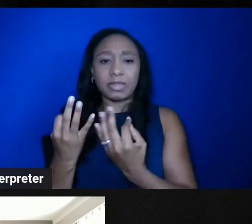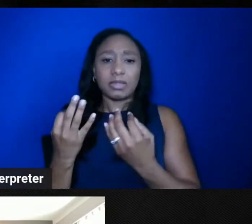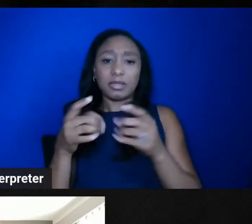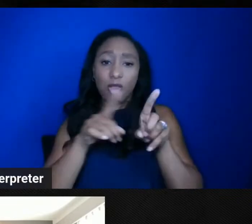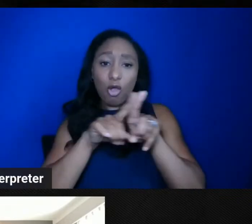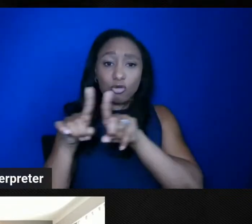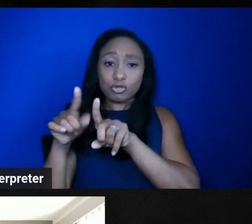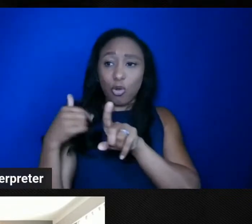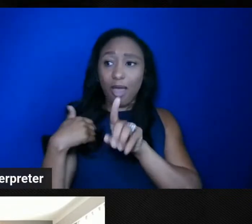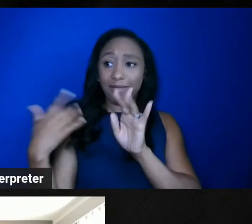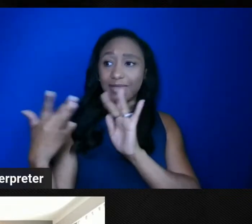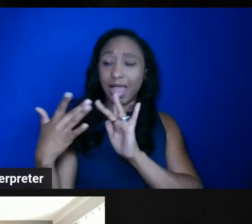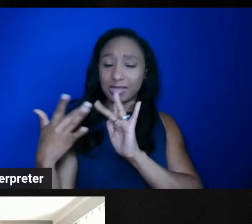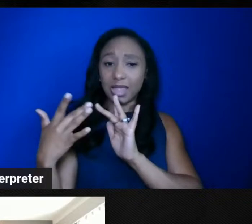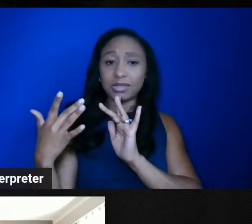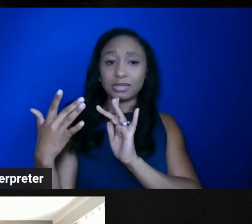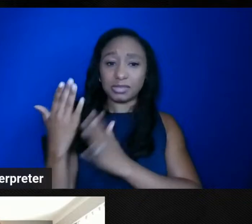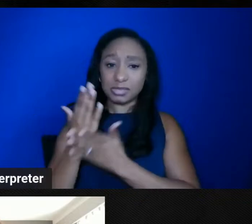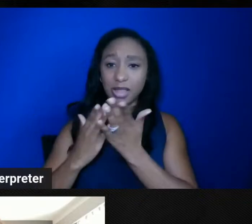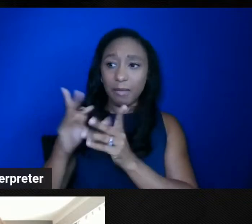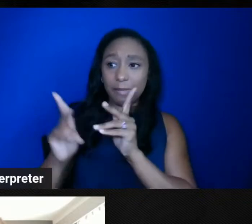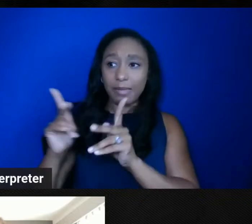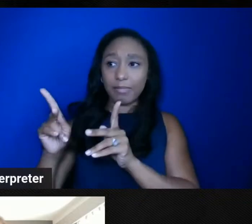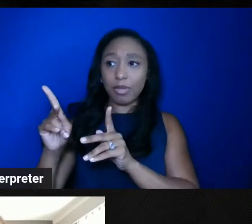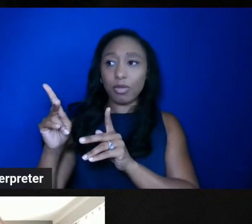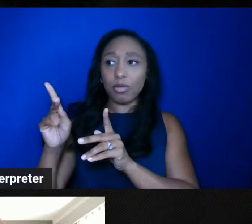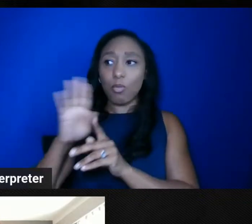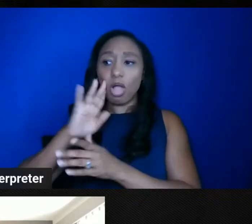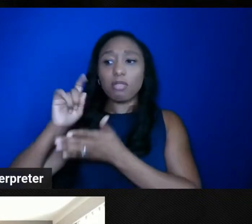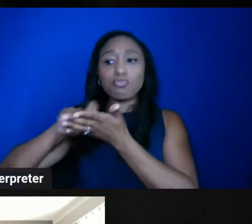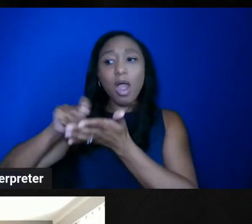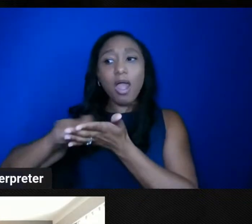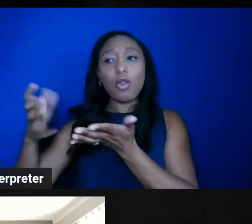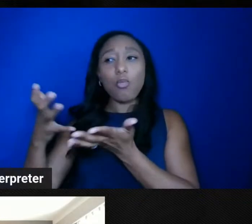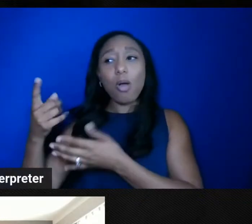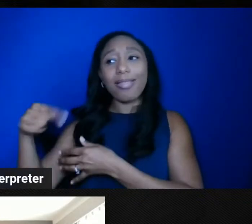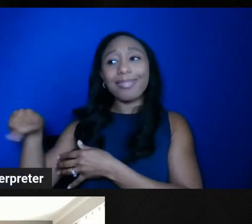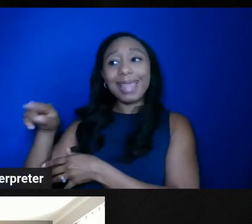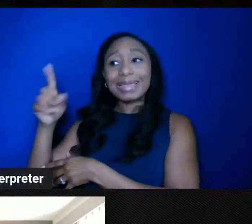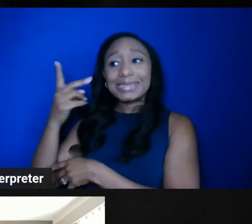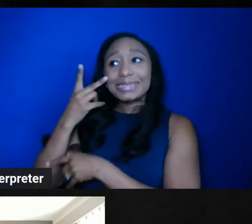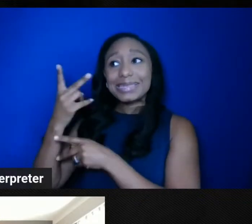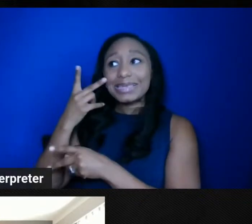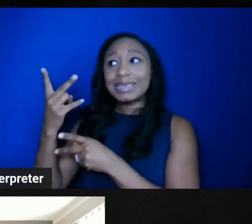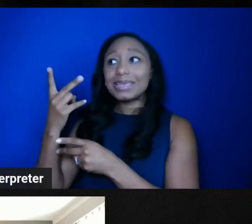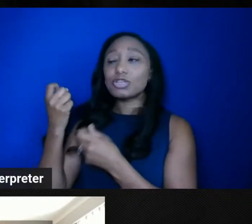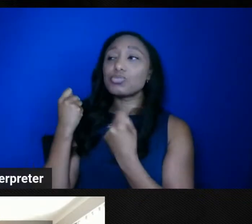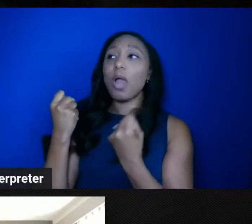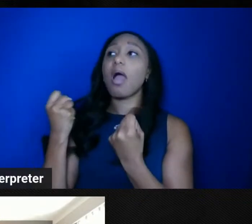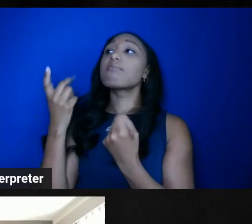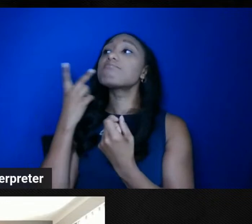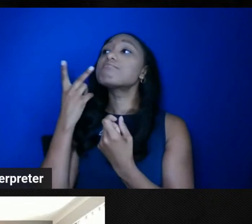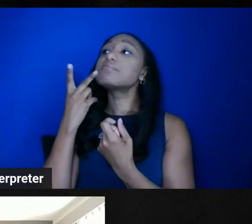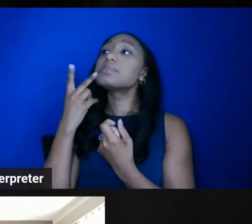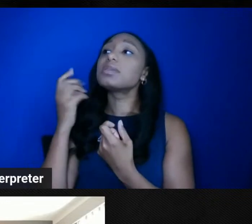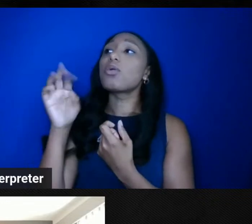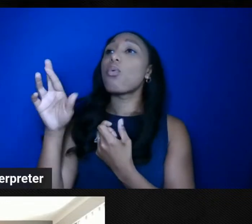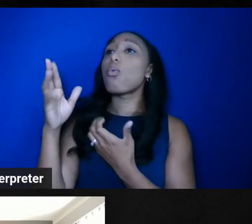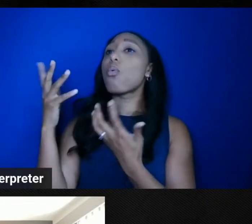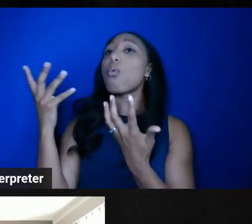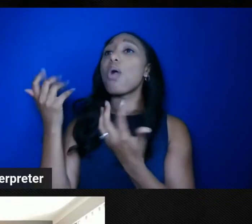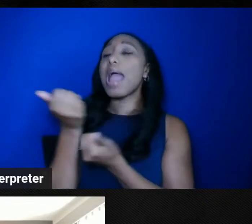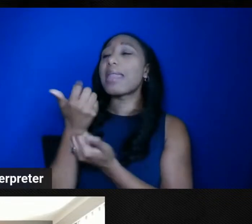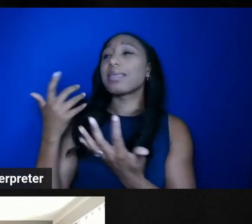write reports from the road about what they saw on the day's ride and how the enslaved people they were